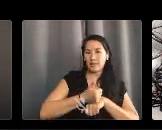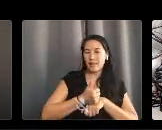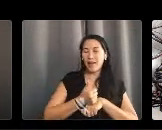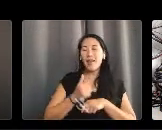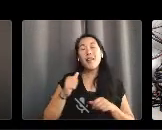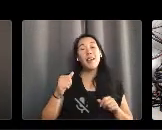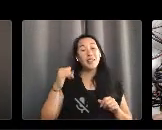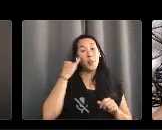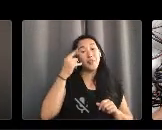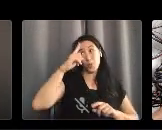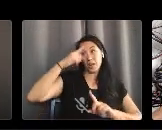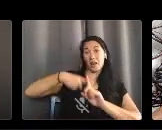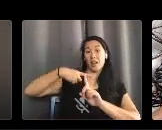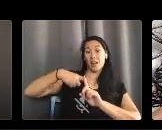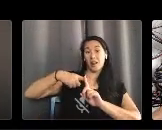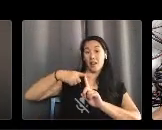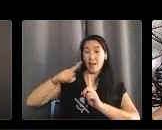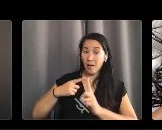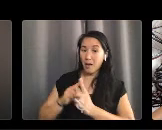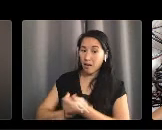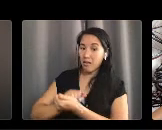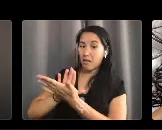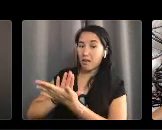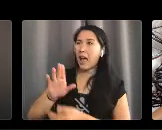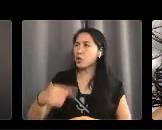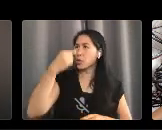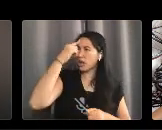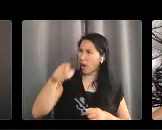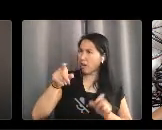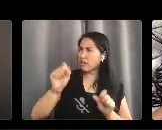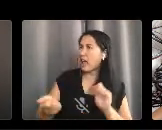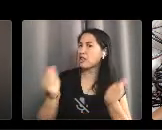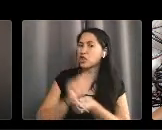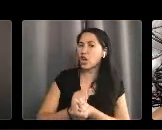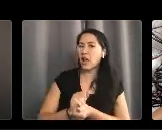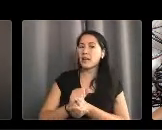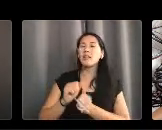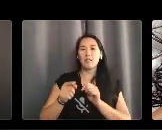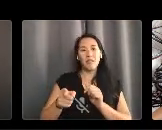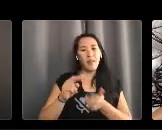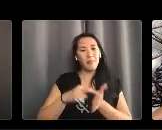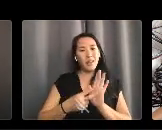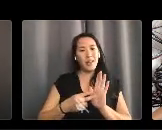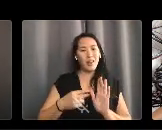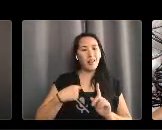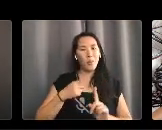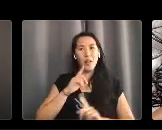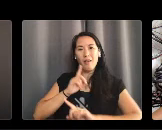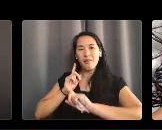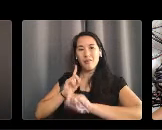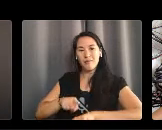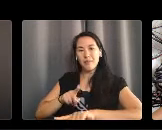if you're positive about the prospects of change in the person you confront, the more positive outcomes for both the perpetrator and the victim of